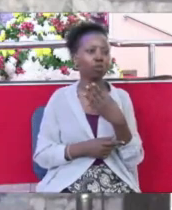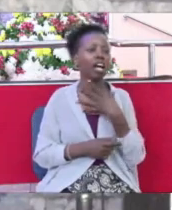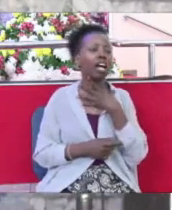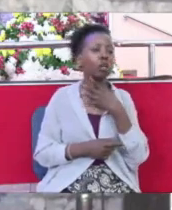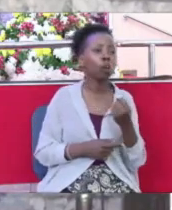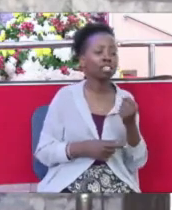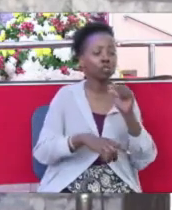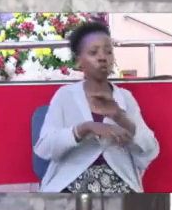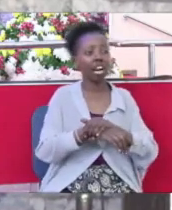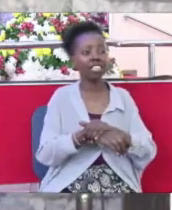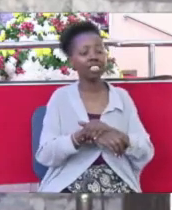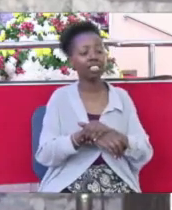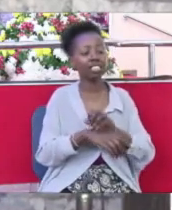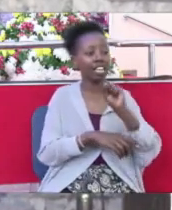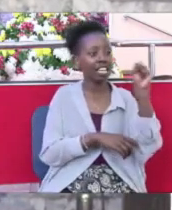her